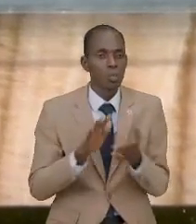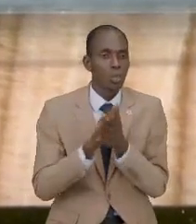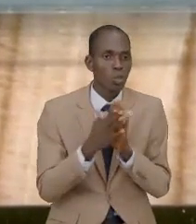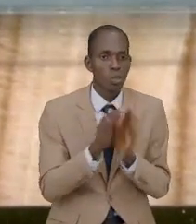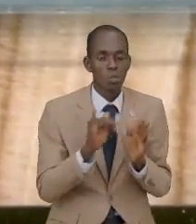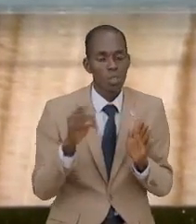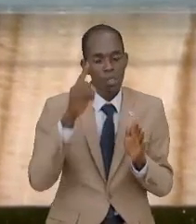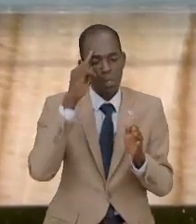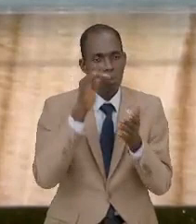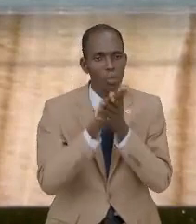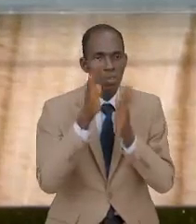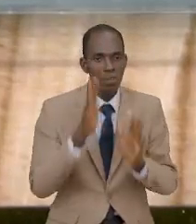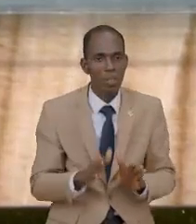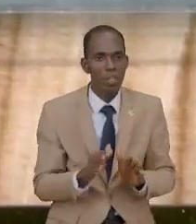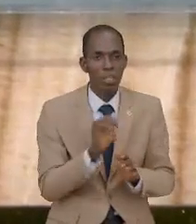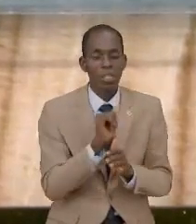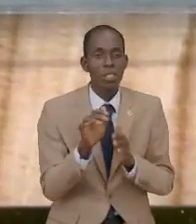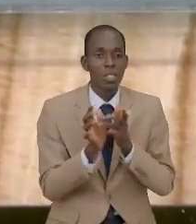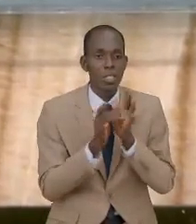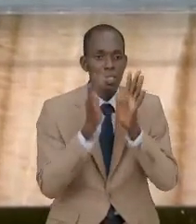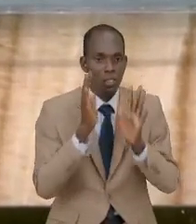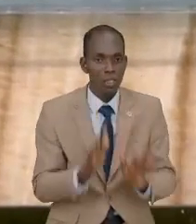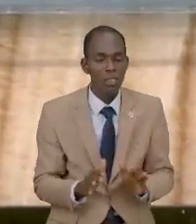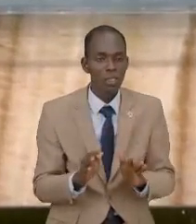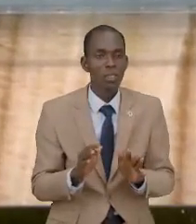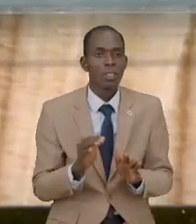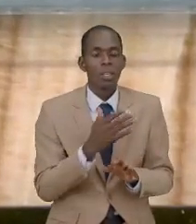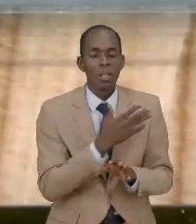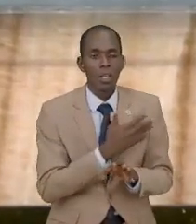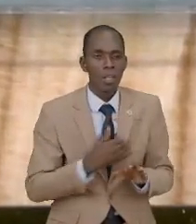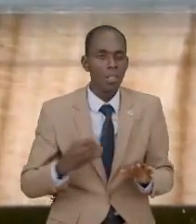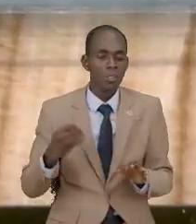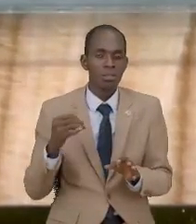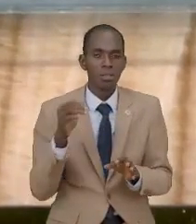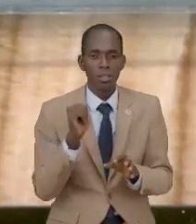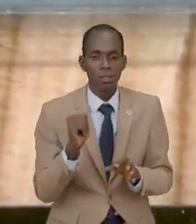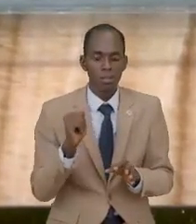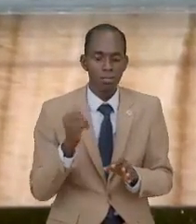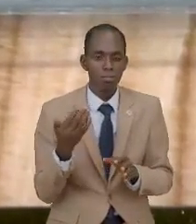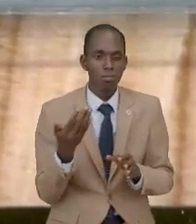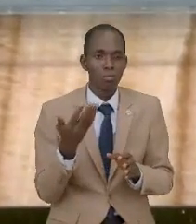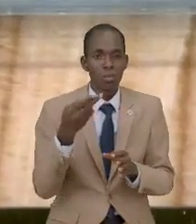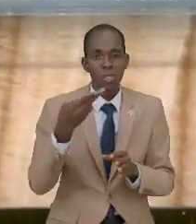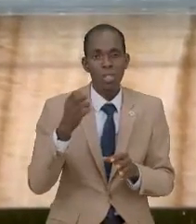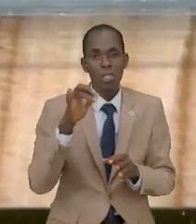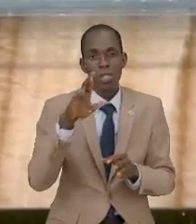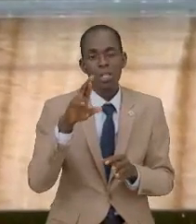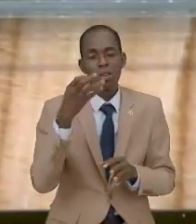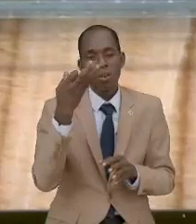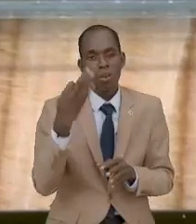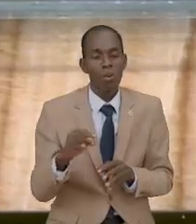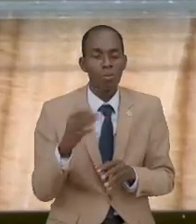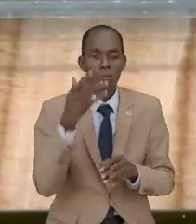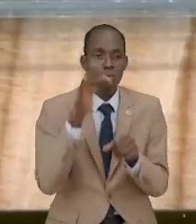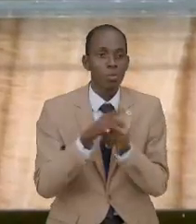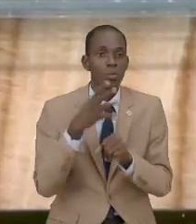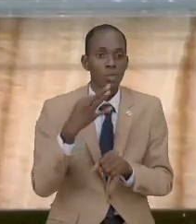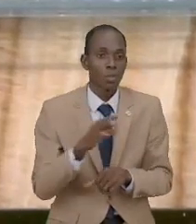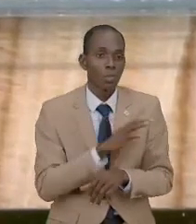a Christian, an heir of the promise of God, a saved soul, hinged on